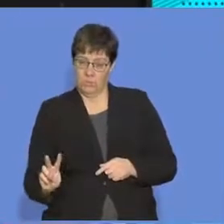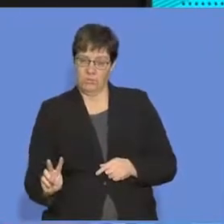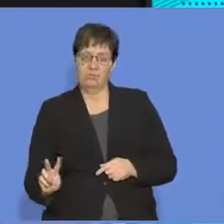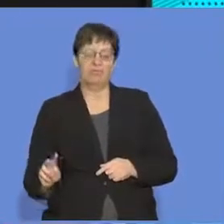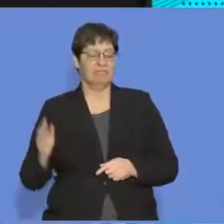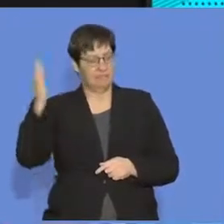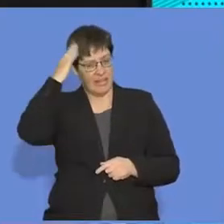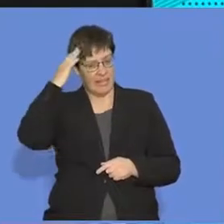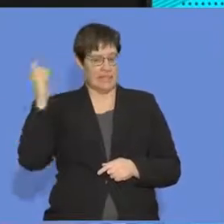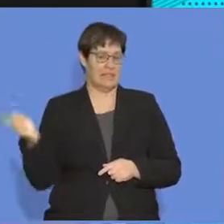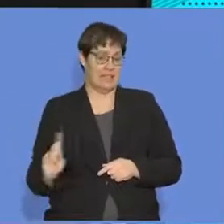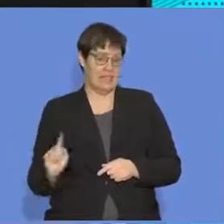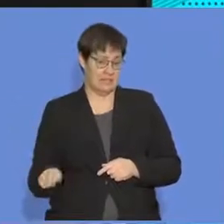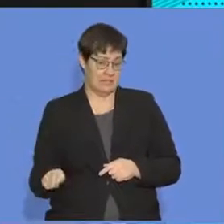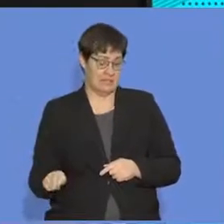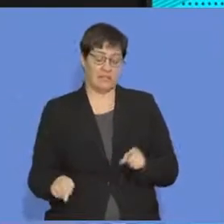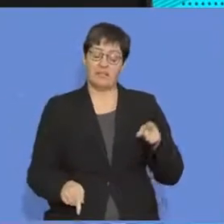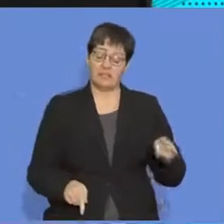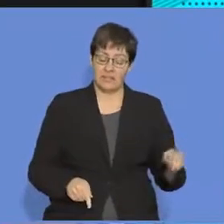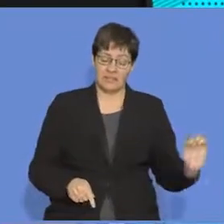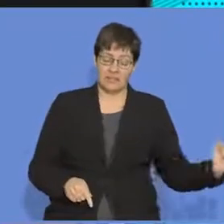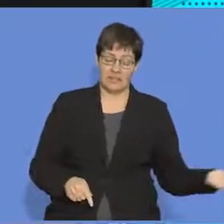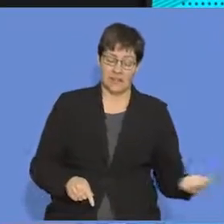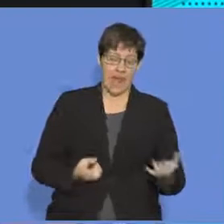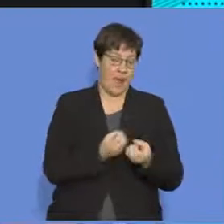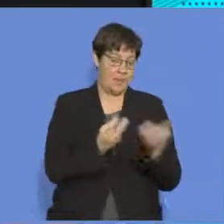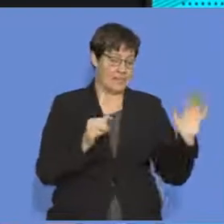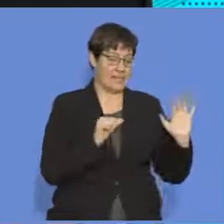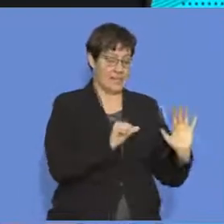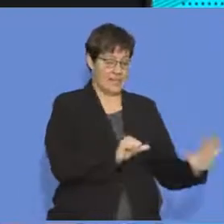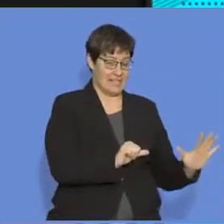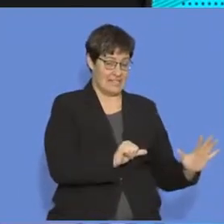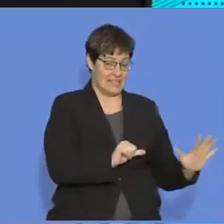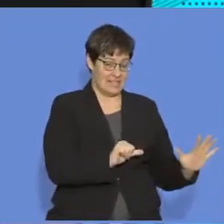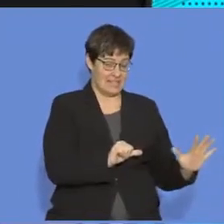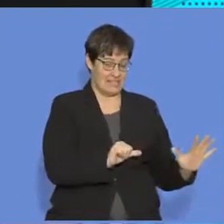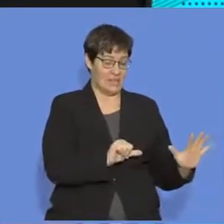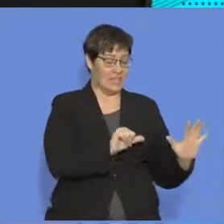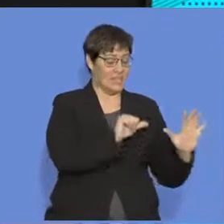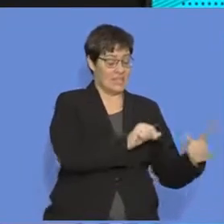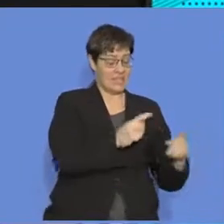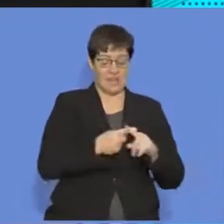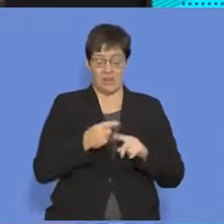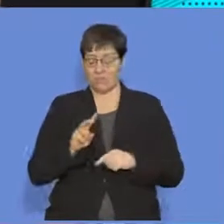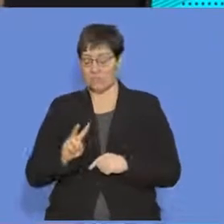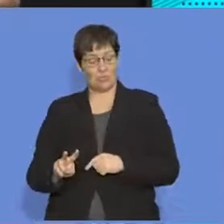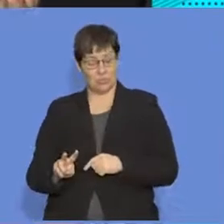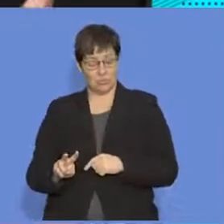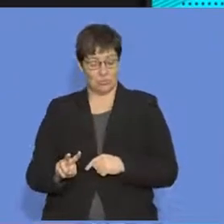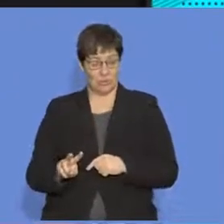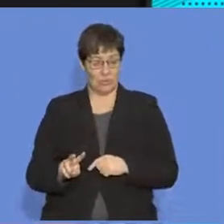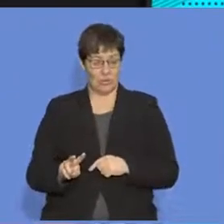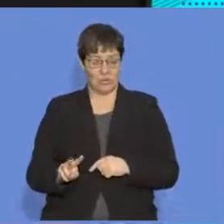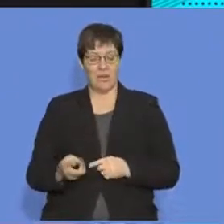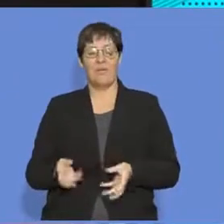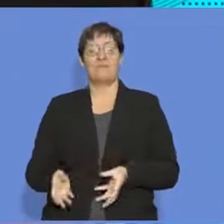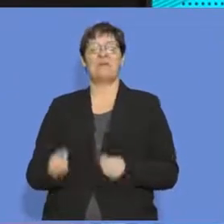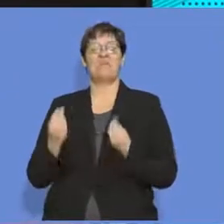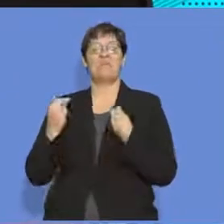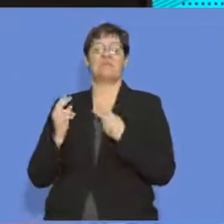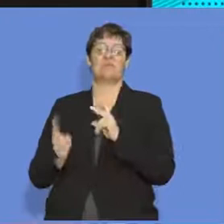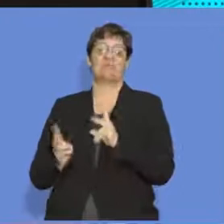head and a tail, but a die has 6, and we multiply that by 2, which is 2 times 6, and